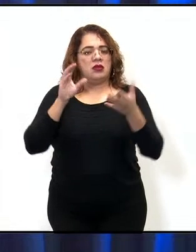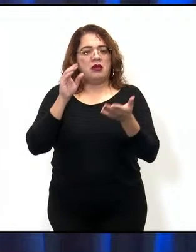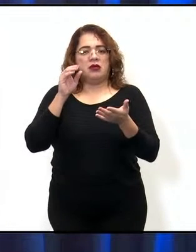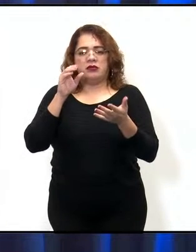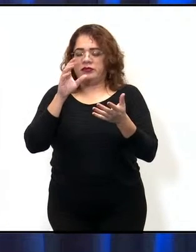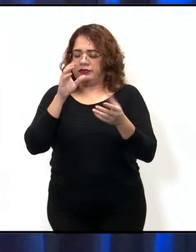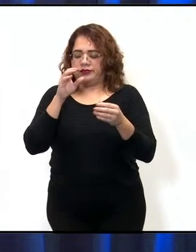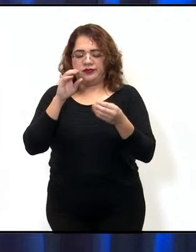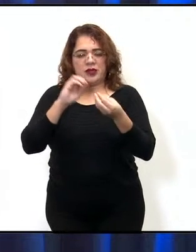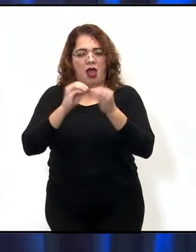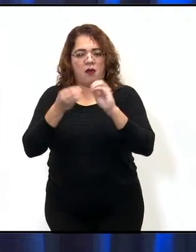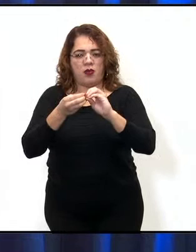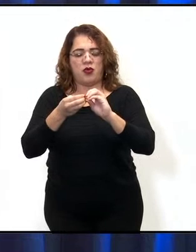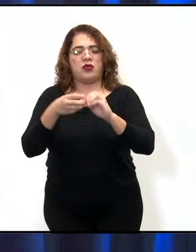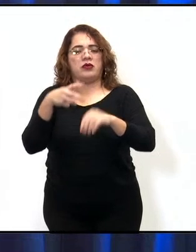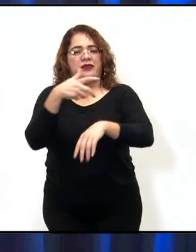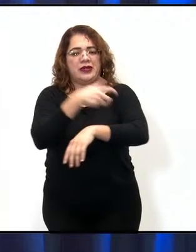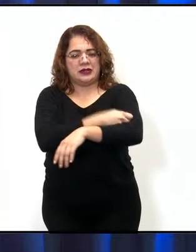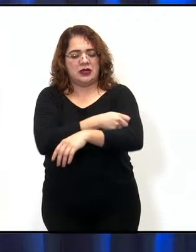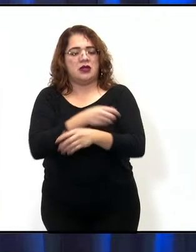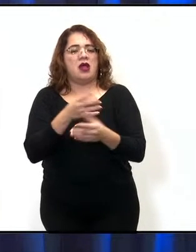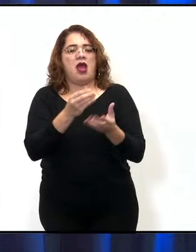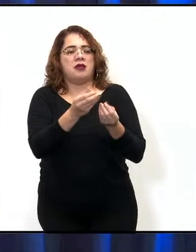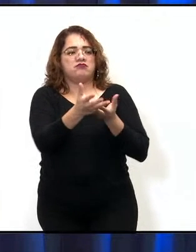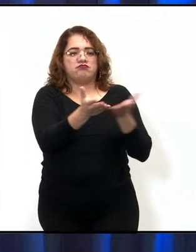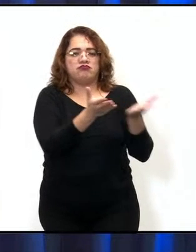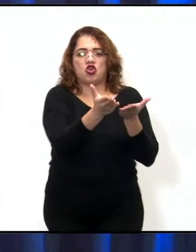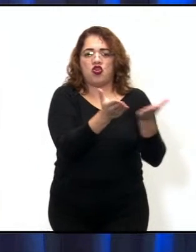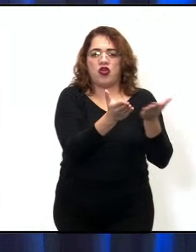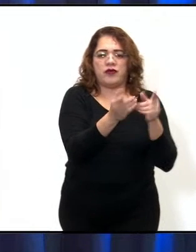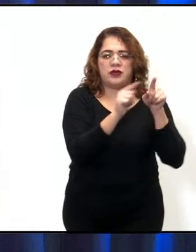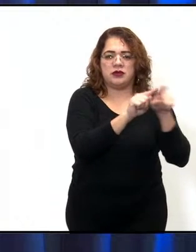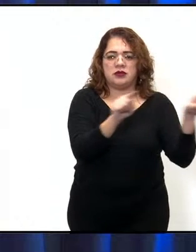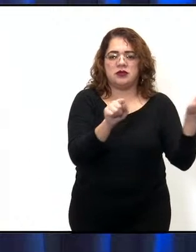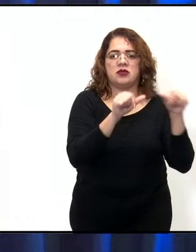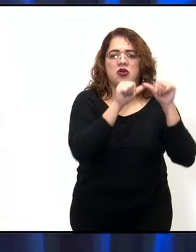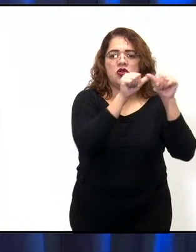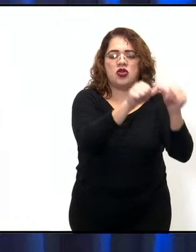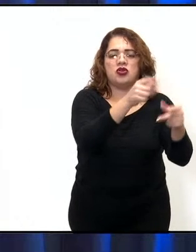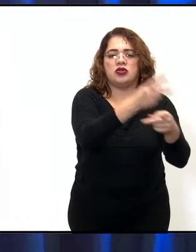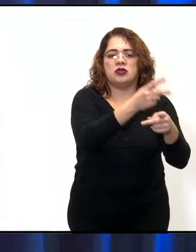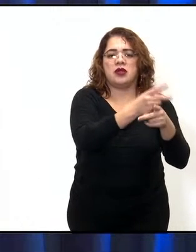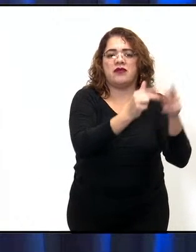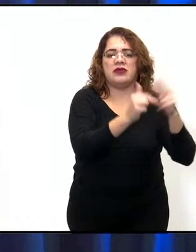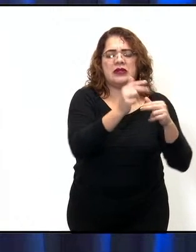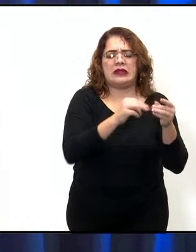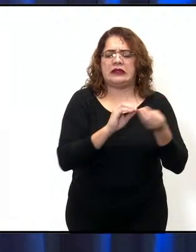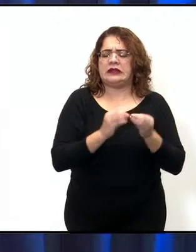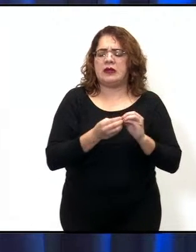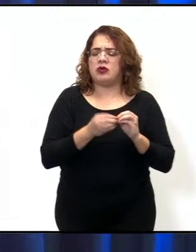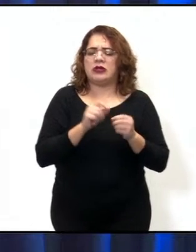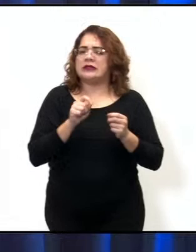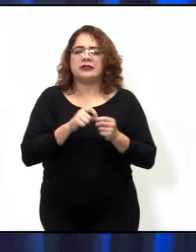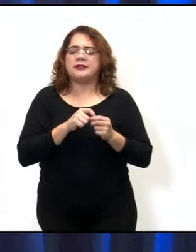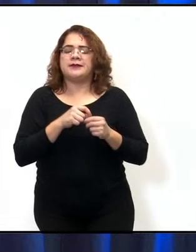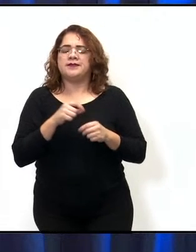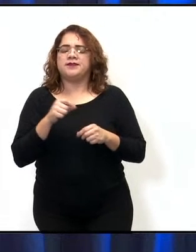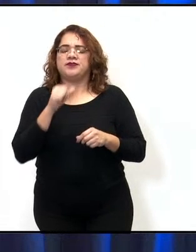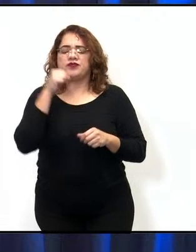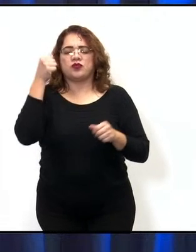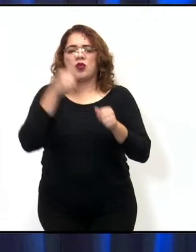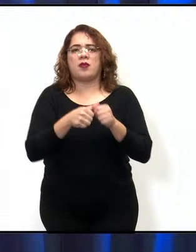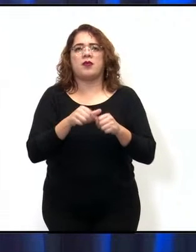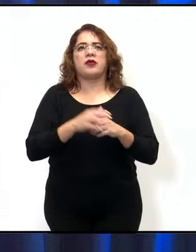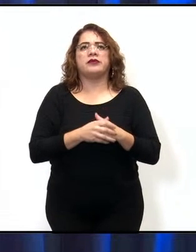they'll be engaging in. And then we go from there. I actually don't have off the top of my head the number that is